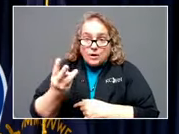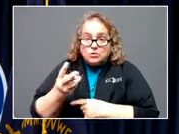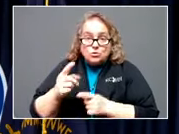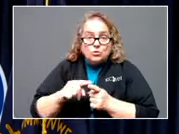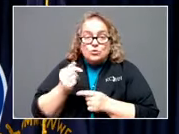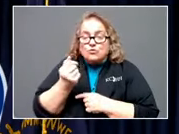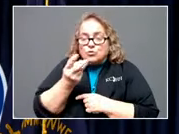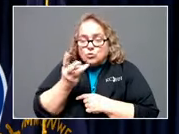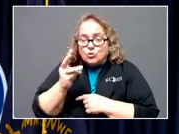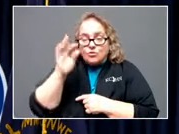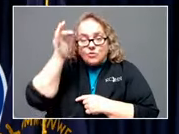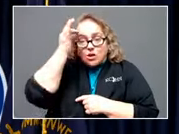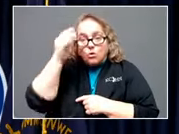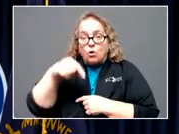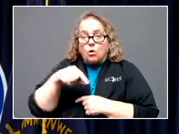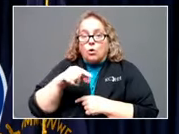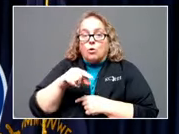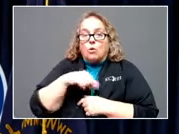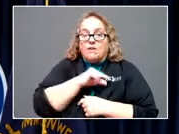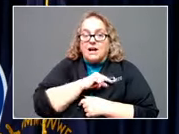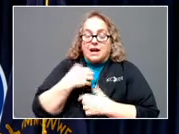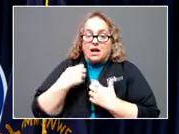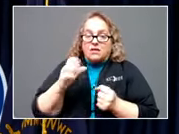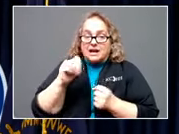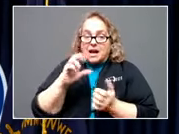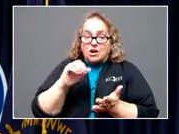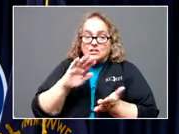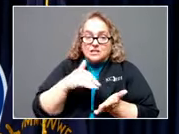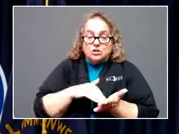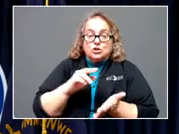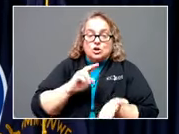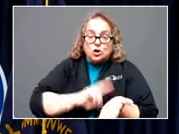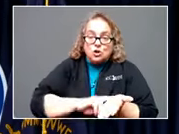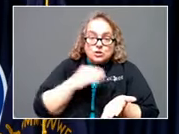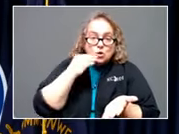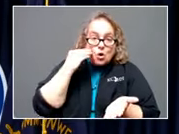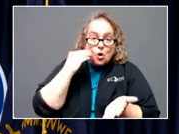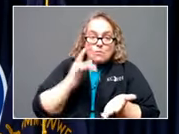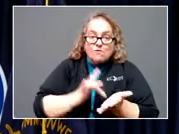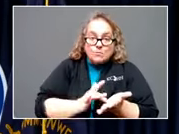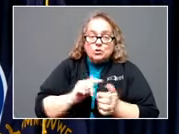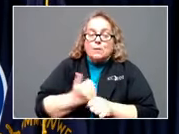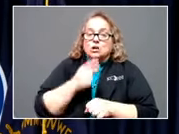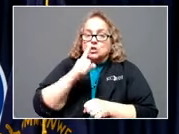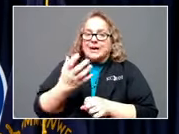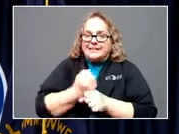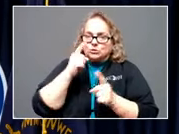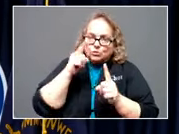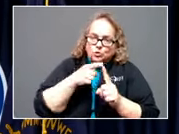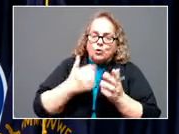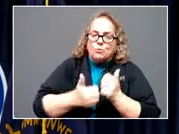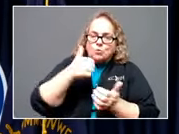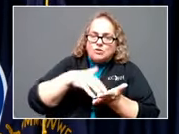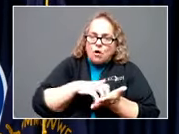qualified healthcare centers, some long-term care or nursing home pharmacies, to try to ensure it gets to the most vulnerable, the most at risk for severe